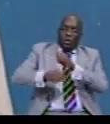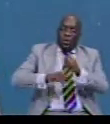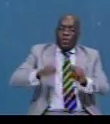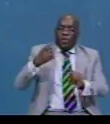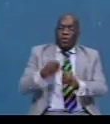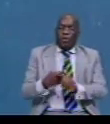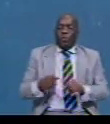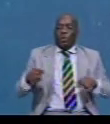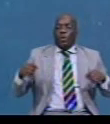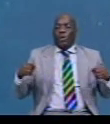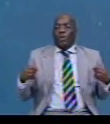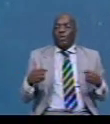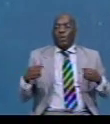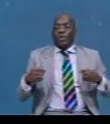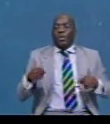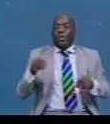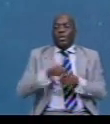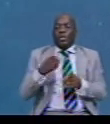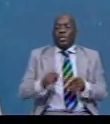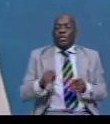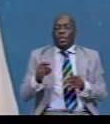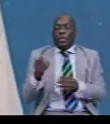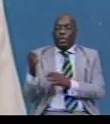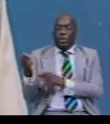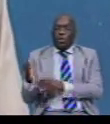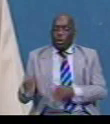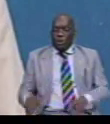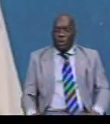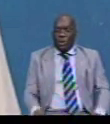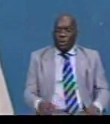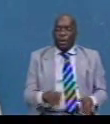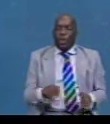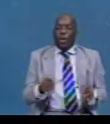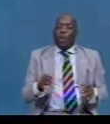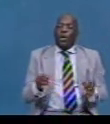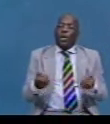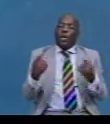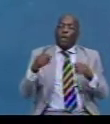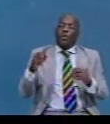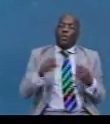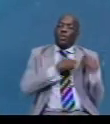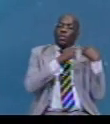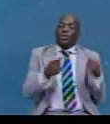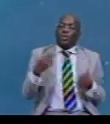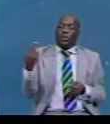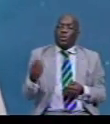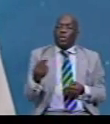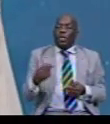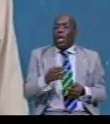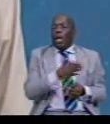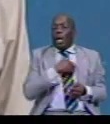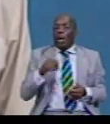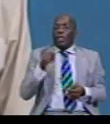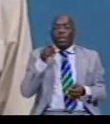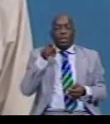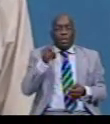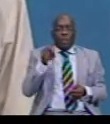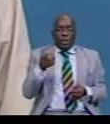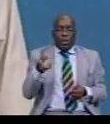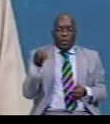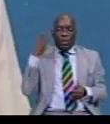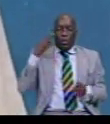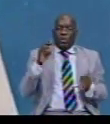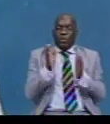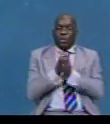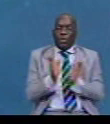although I came here on Thursday, I was praying that God will touch me. And yesterday night, when